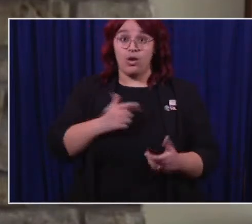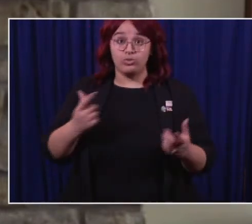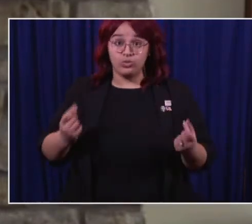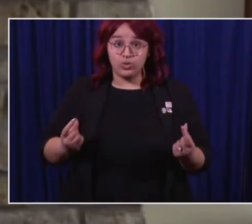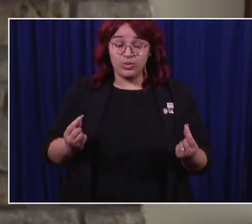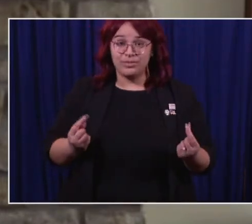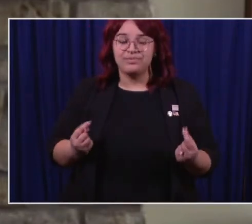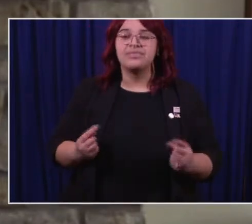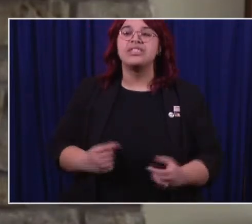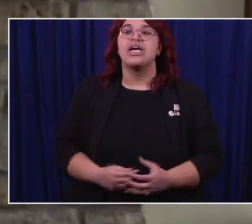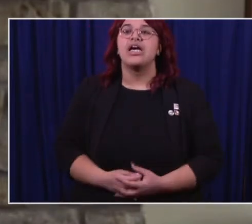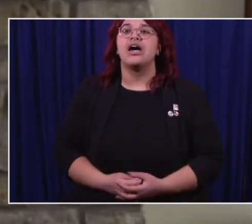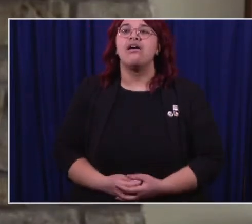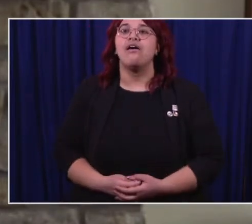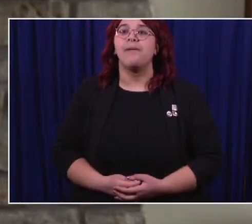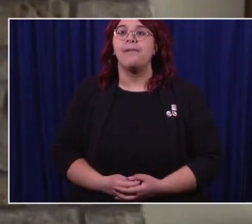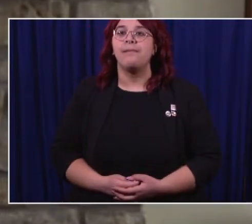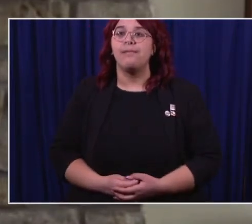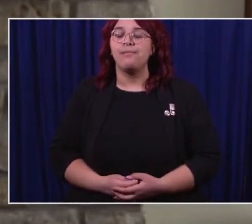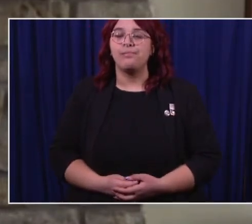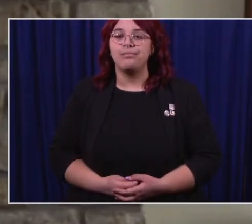going into